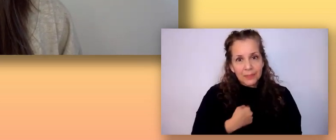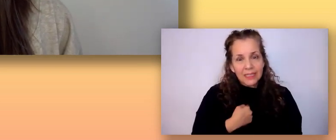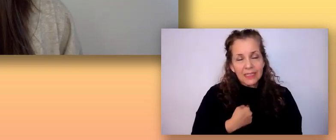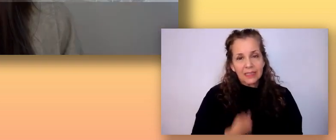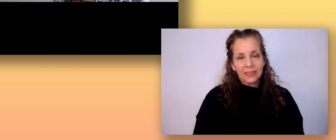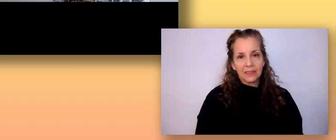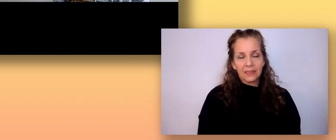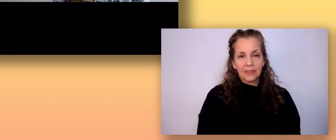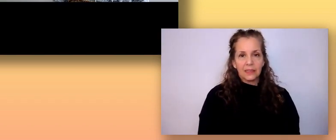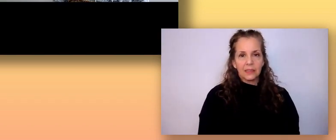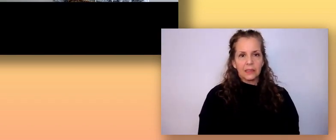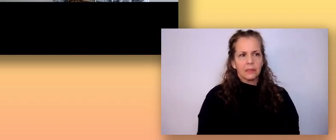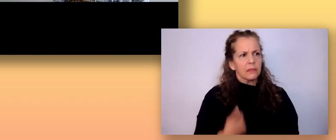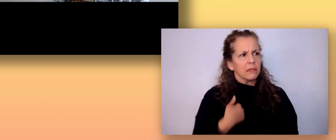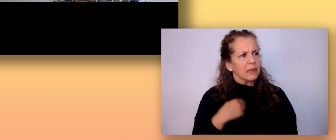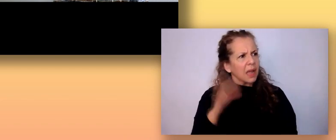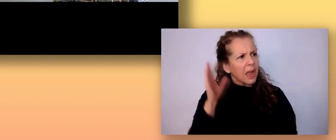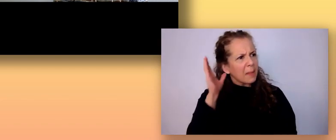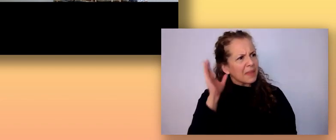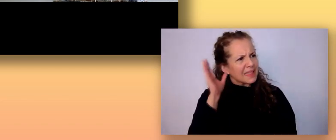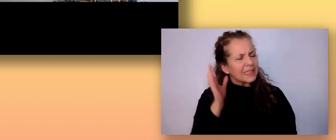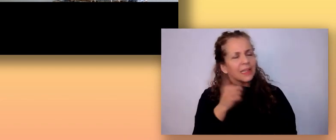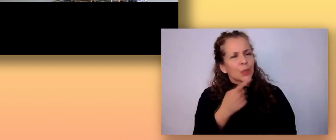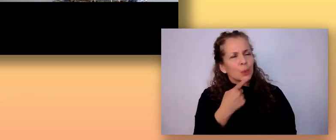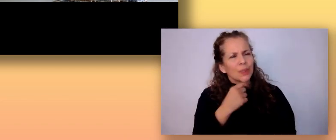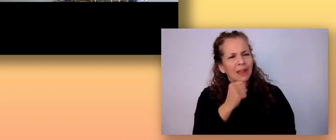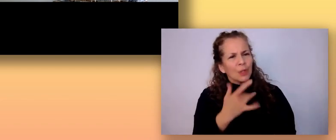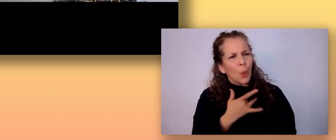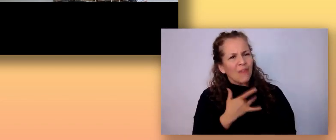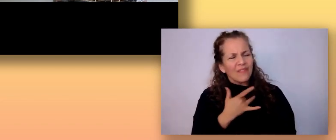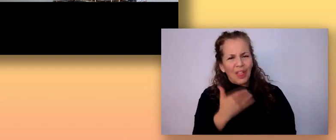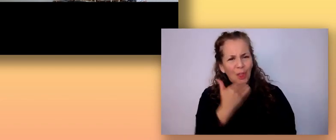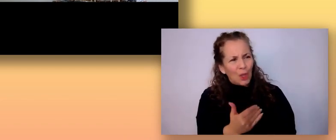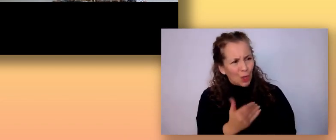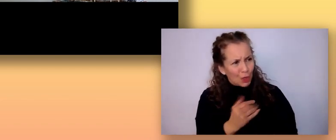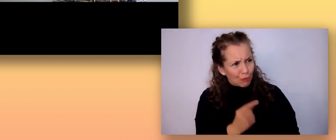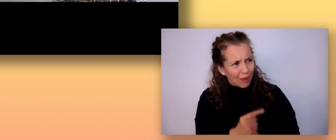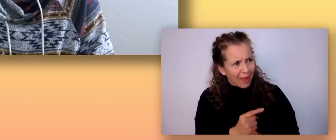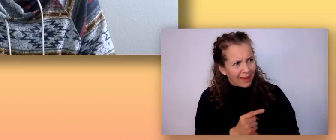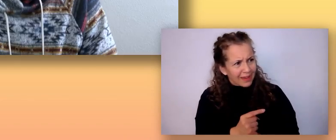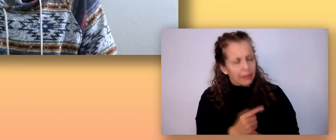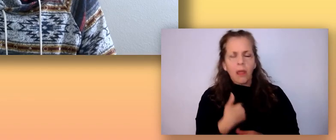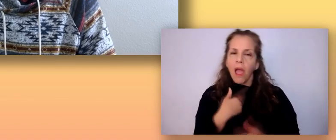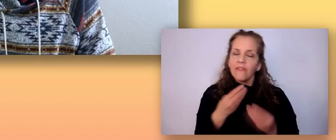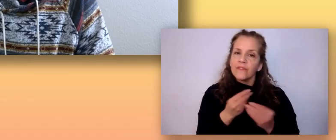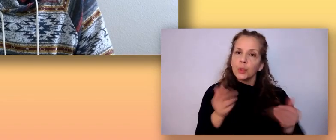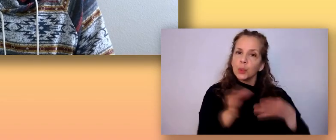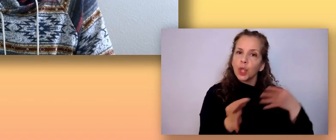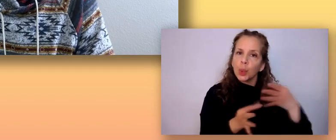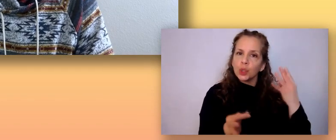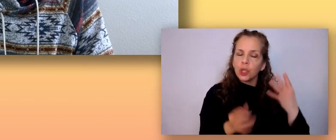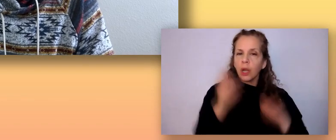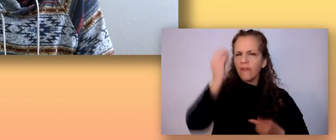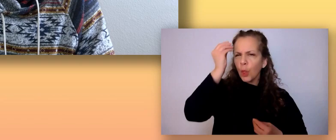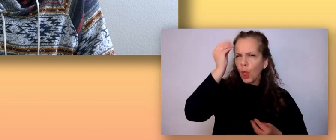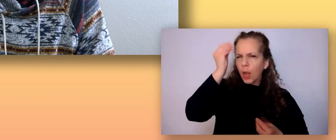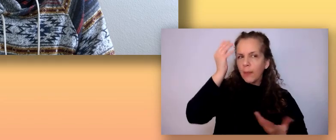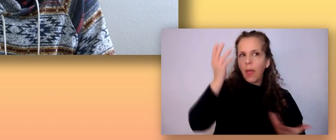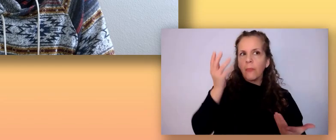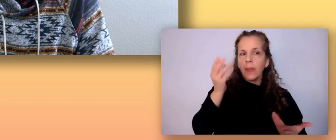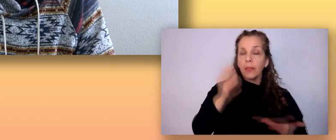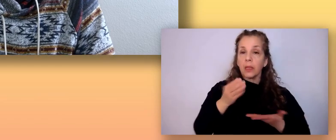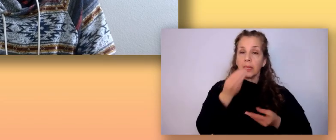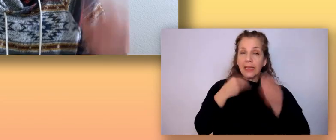listen to me. I am listening. You said you don't feel good, right? Well, there's a few solutions. Have you thought about going on